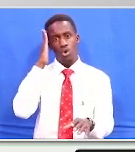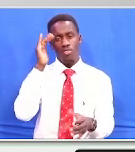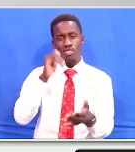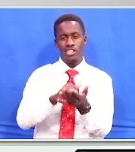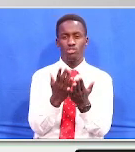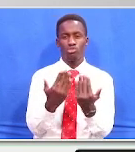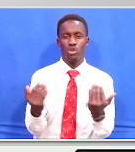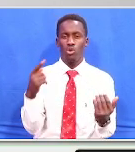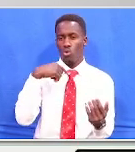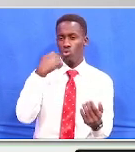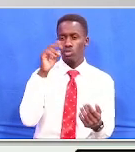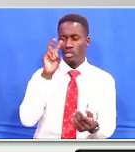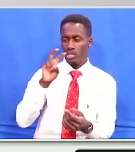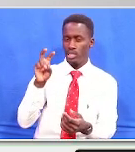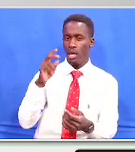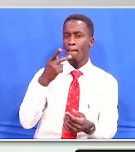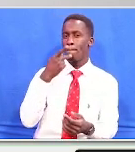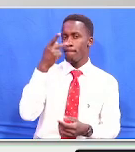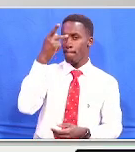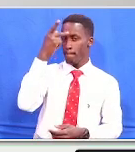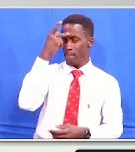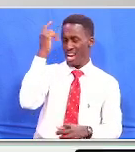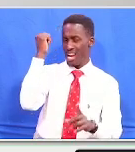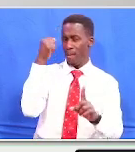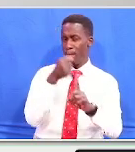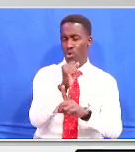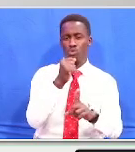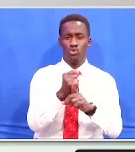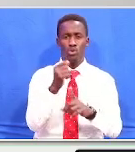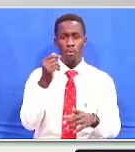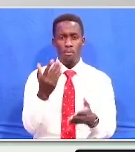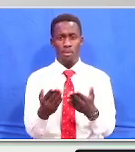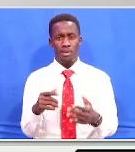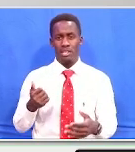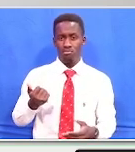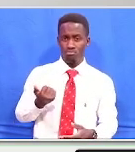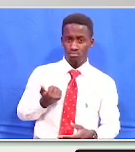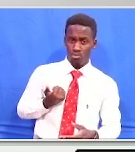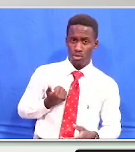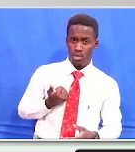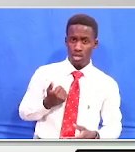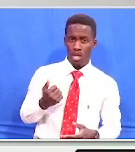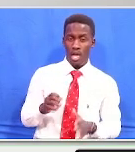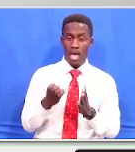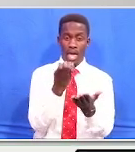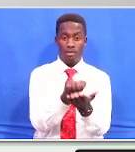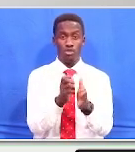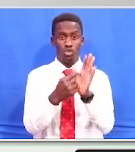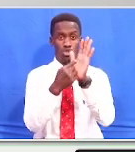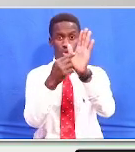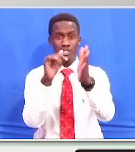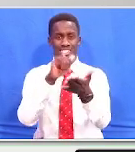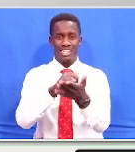witness a parent being abused, so for girls, the evidence shows that they, if their